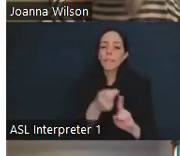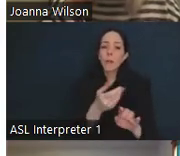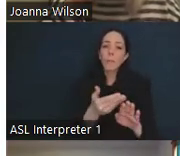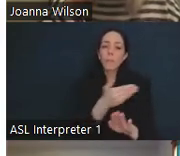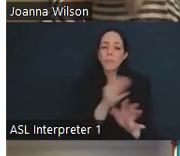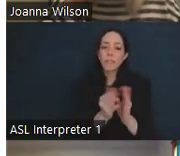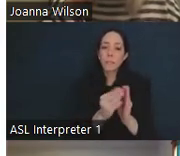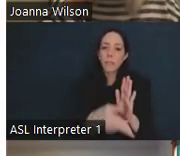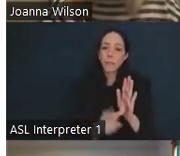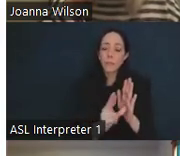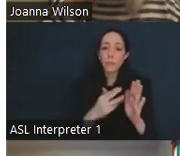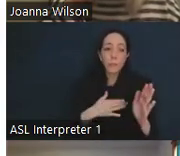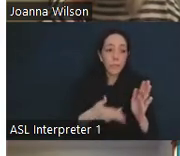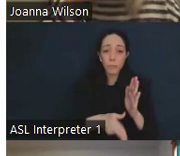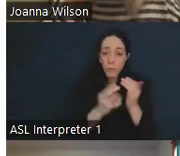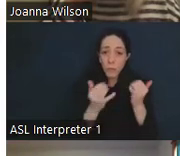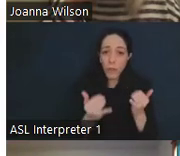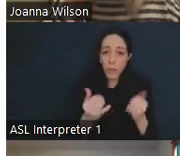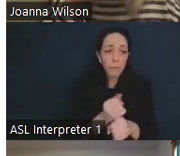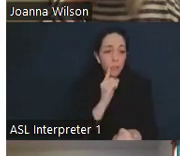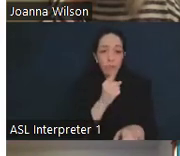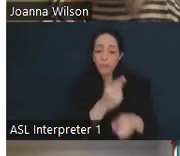any errors or omissions.